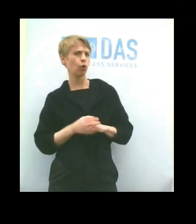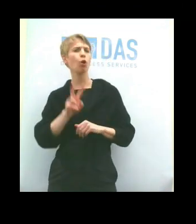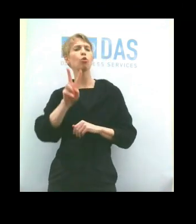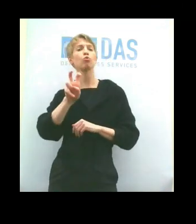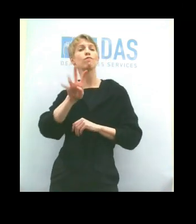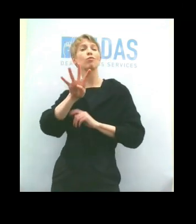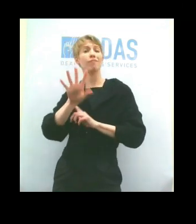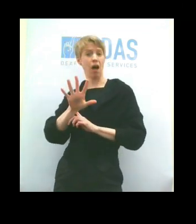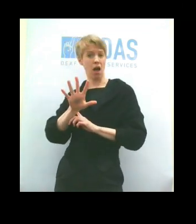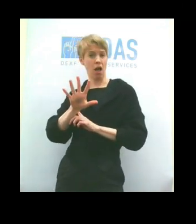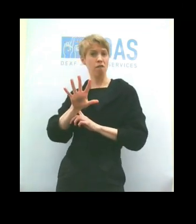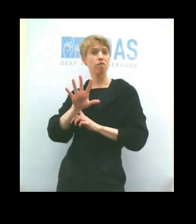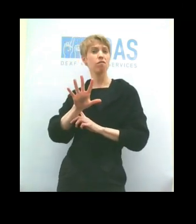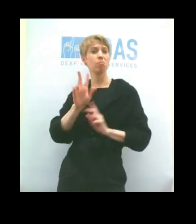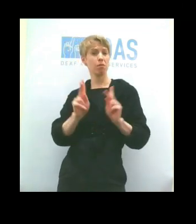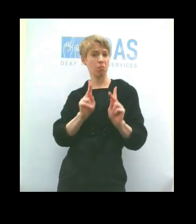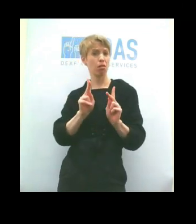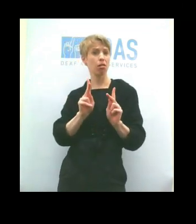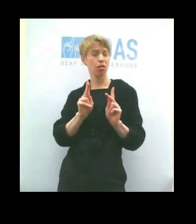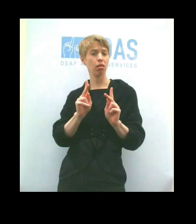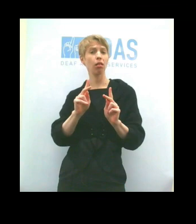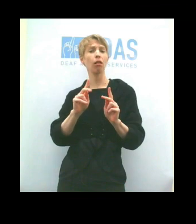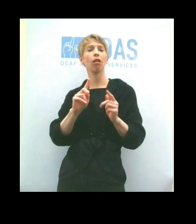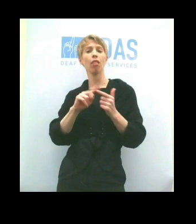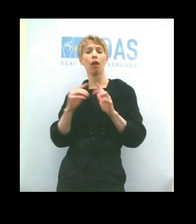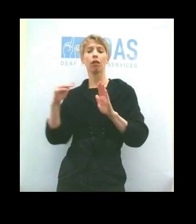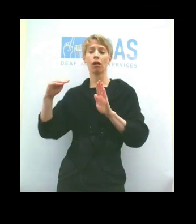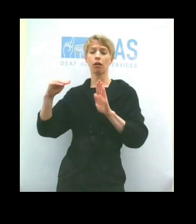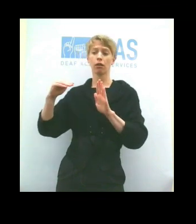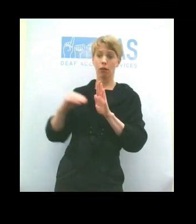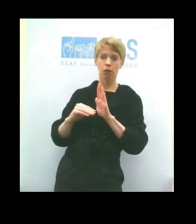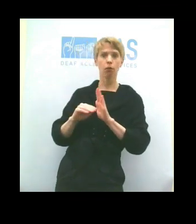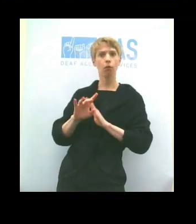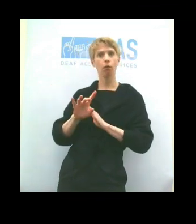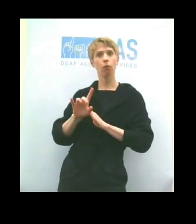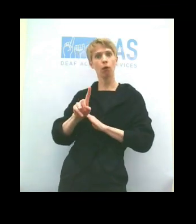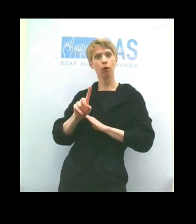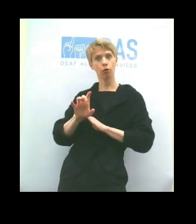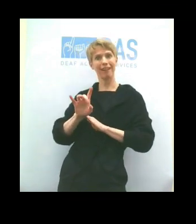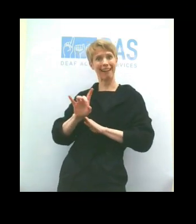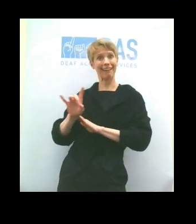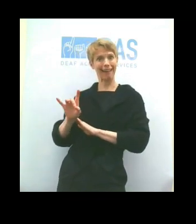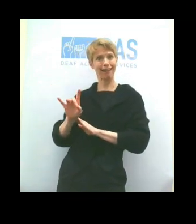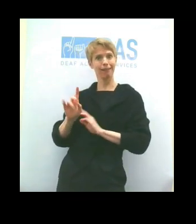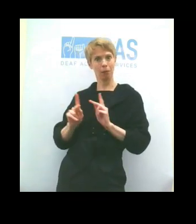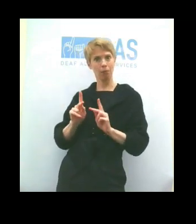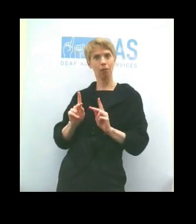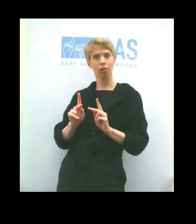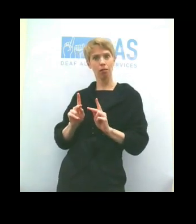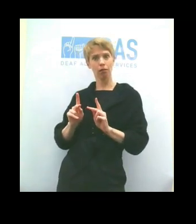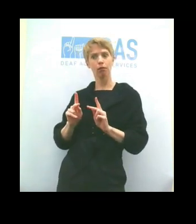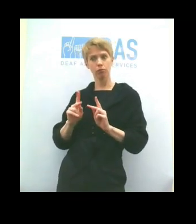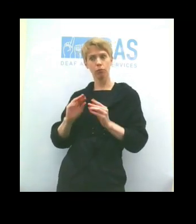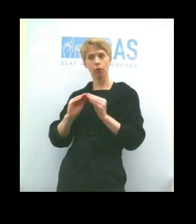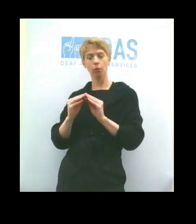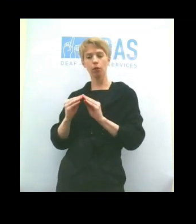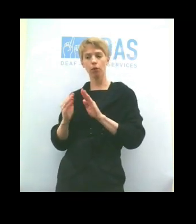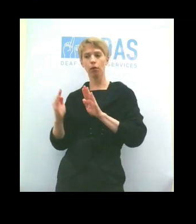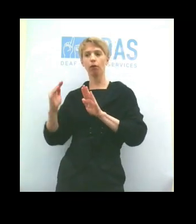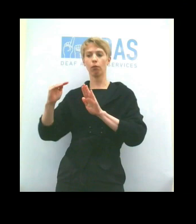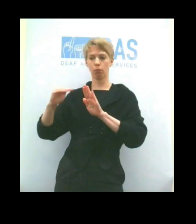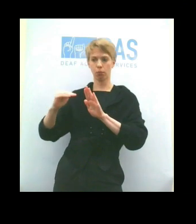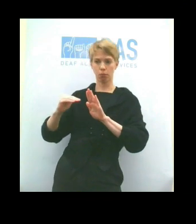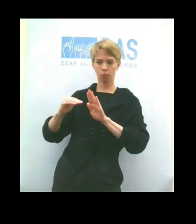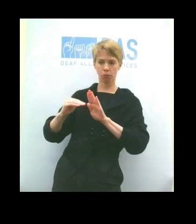245. And we were going down, and we dropped down to 188 on May 8th. But unfortunately, since then, we've seen a